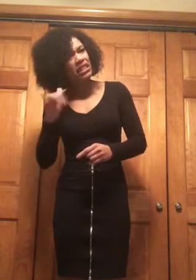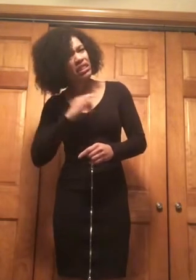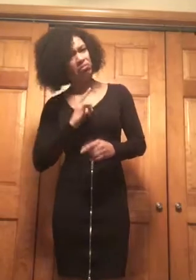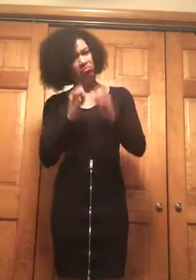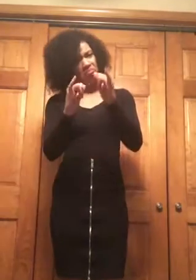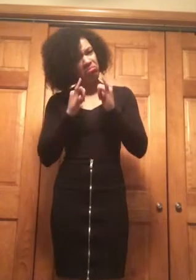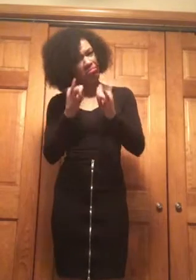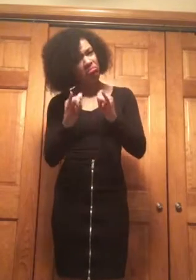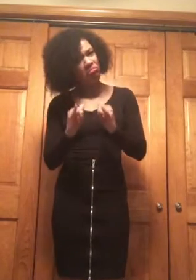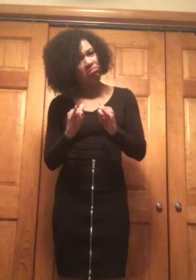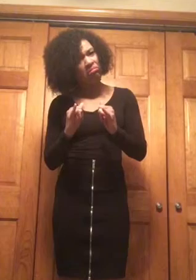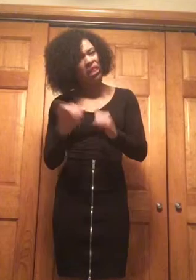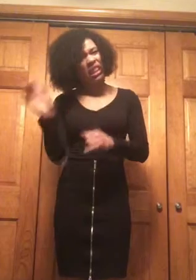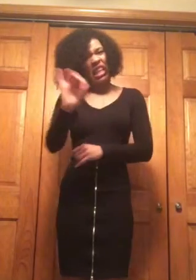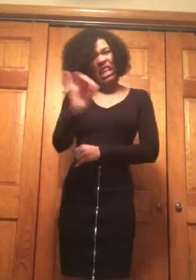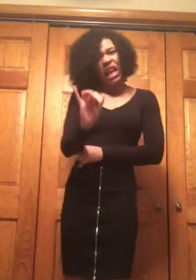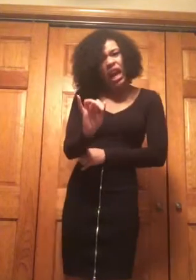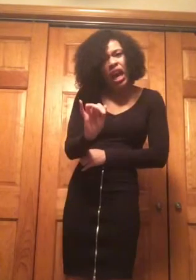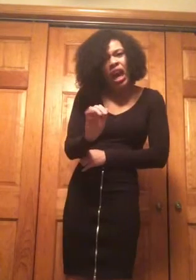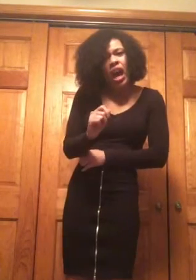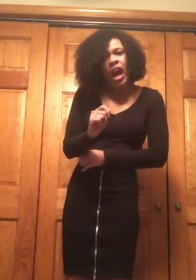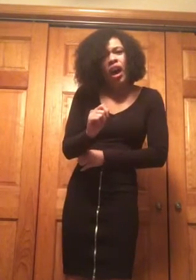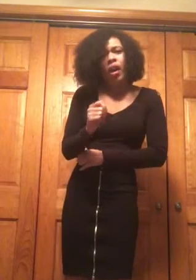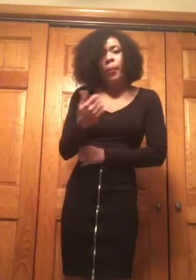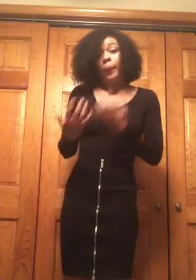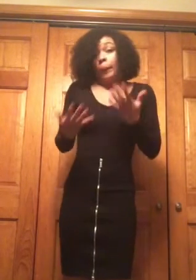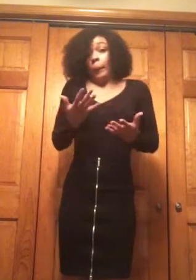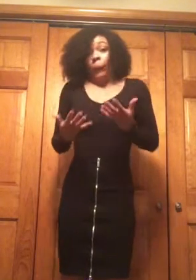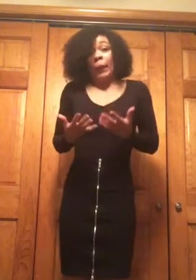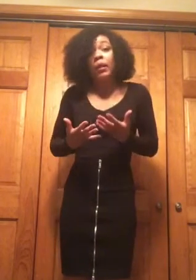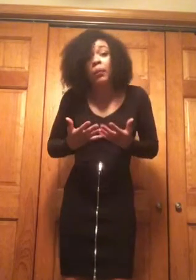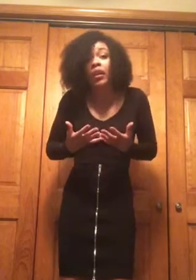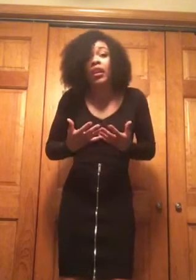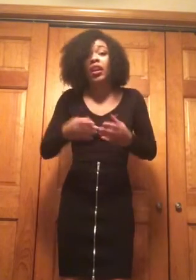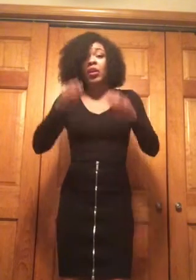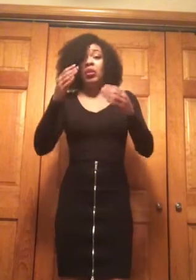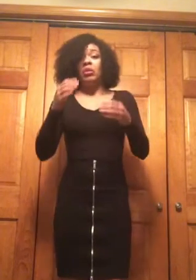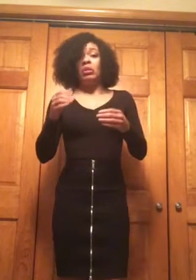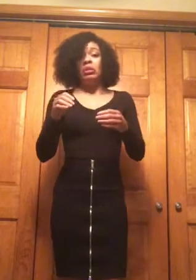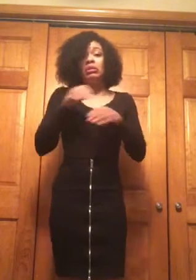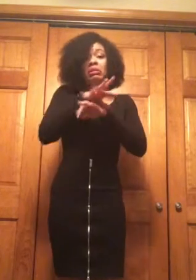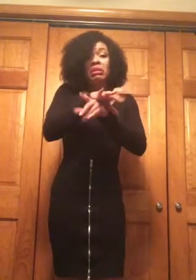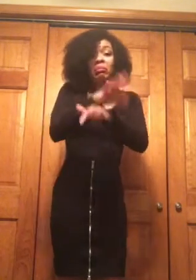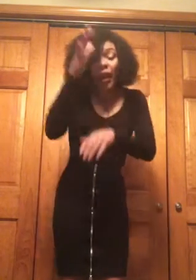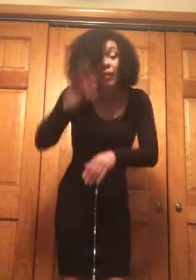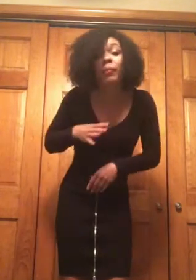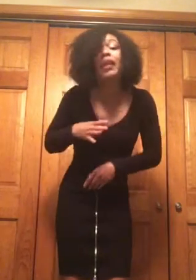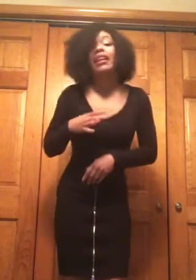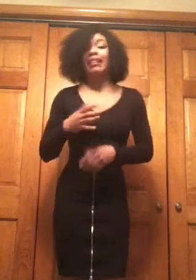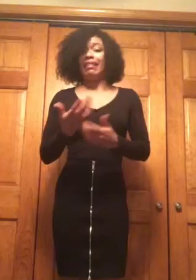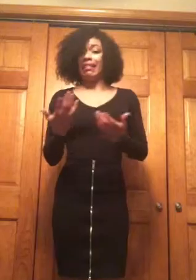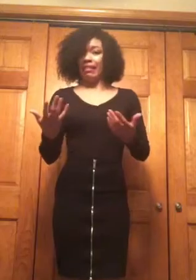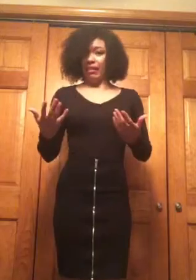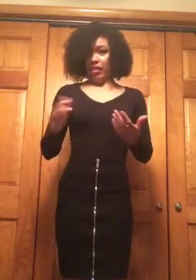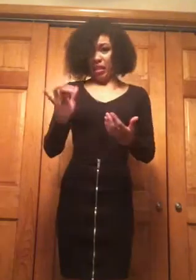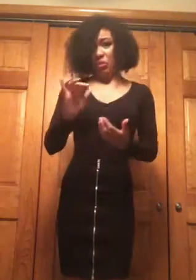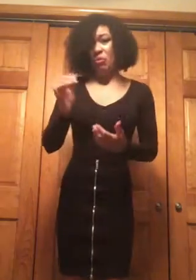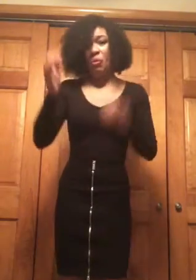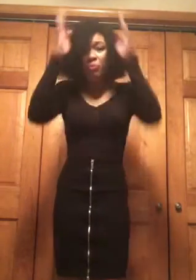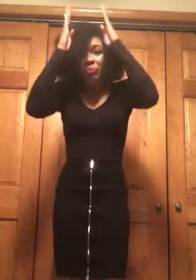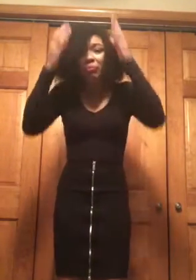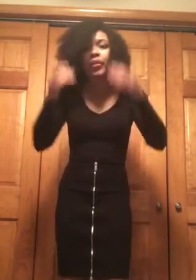Like Moses, like Spider-Man, like Superman? I too have a destiny. I will be a savior.